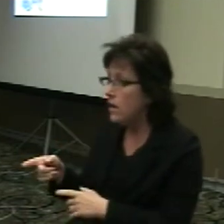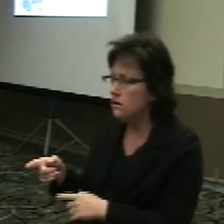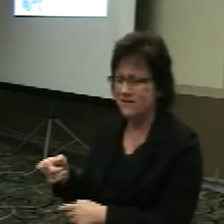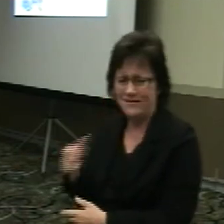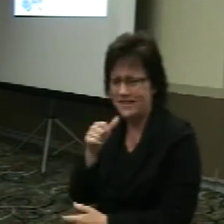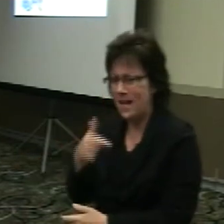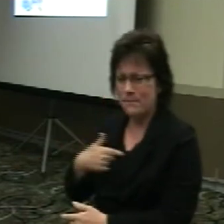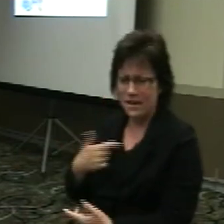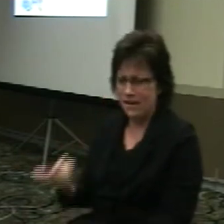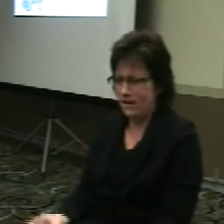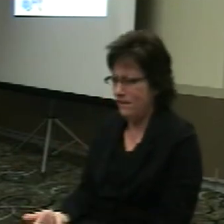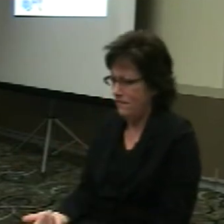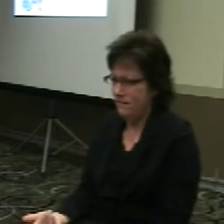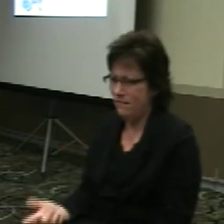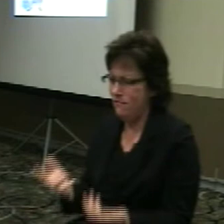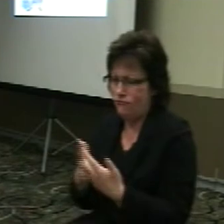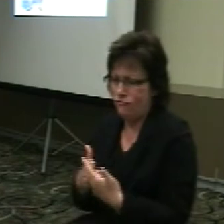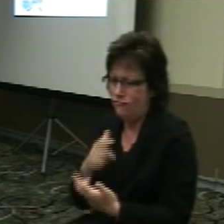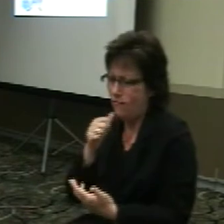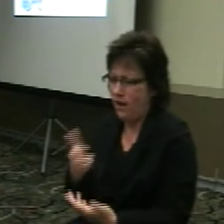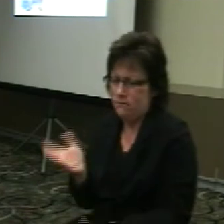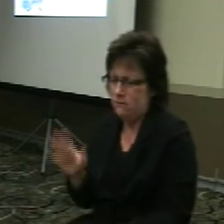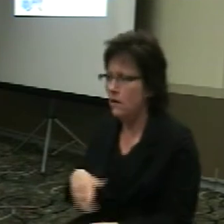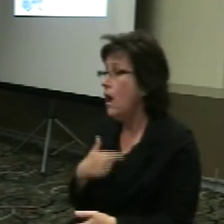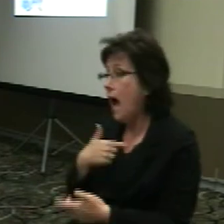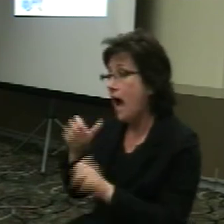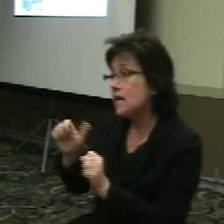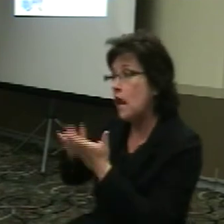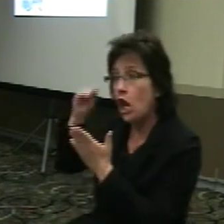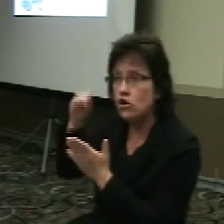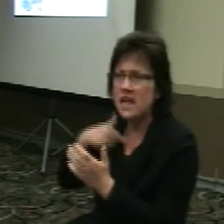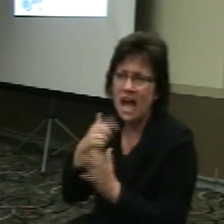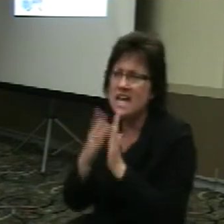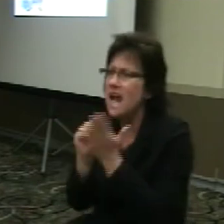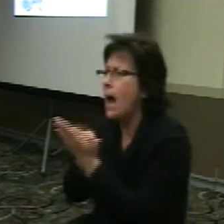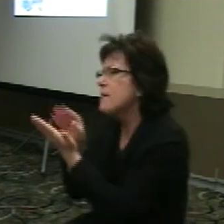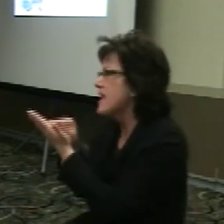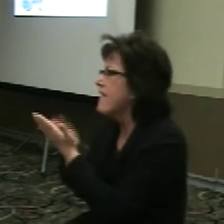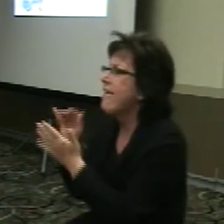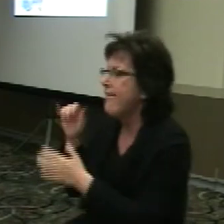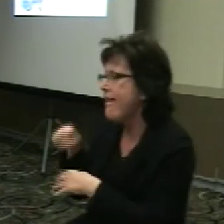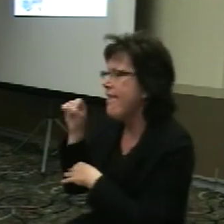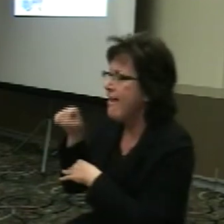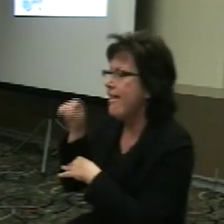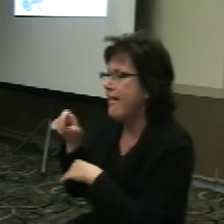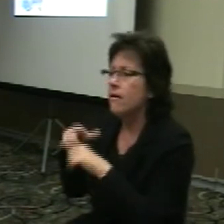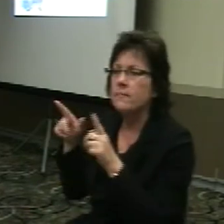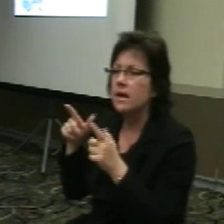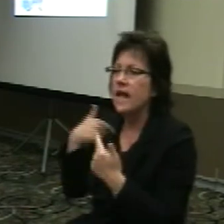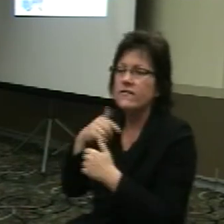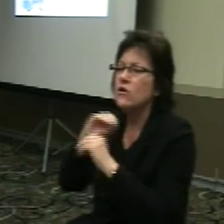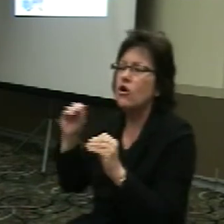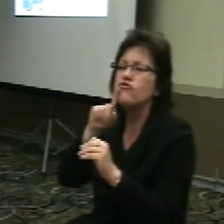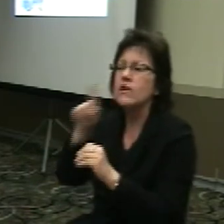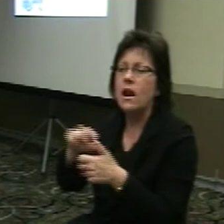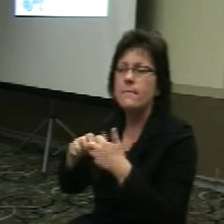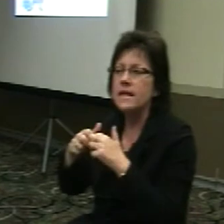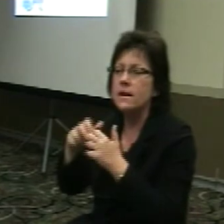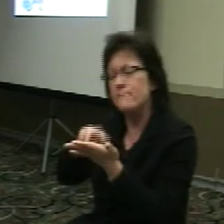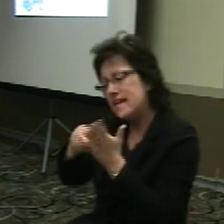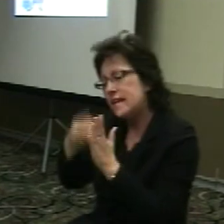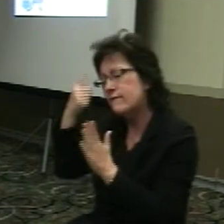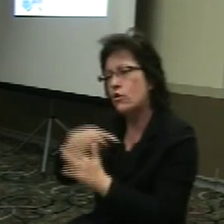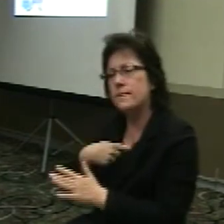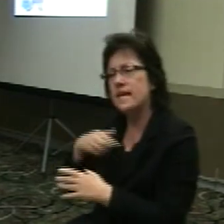man. Okay? So I can learn it. I can parrot it. I can do all these kinds of things, but it has no real meaning for me in